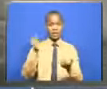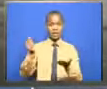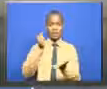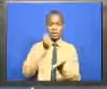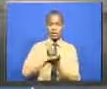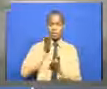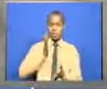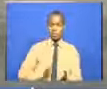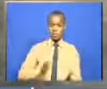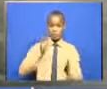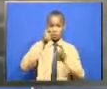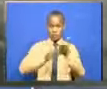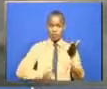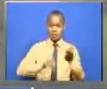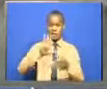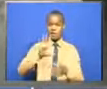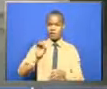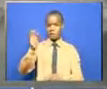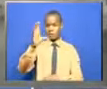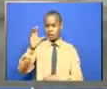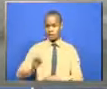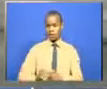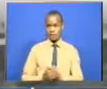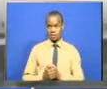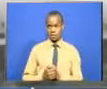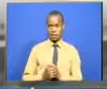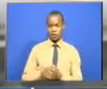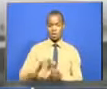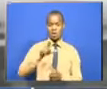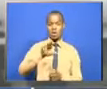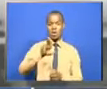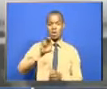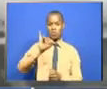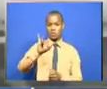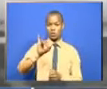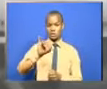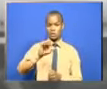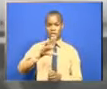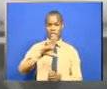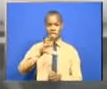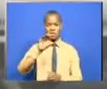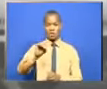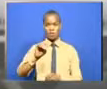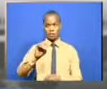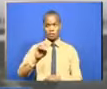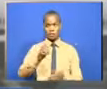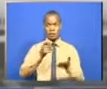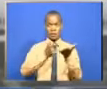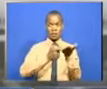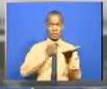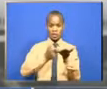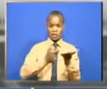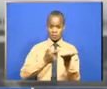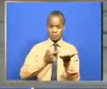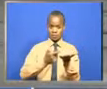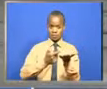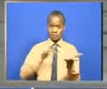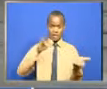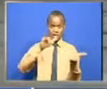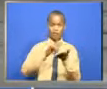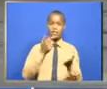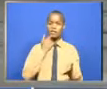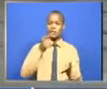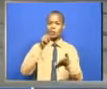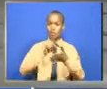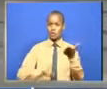pay cuts of up to 50%. Louis Gallego, chief executive officer of IAG, which owns British Airways, said, "We are navigating